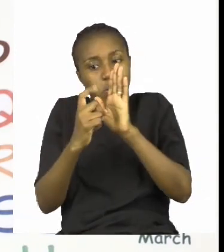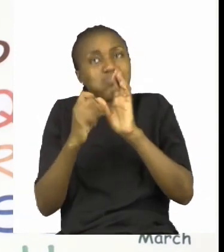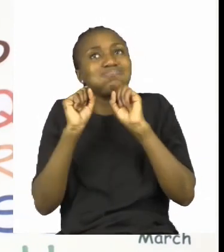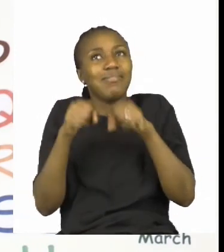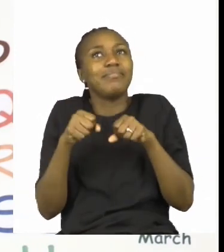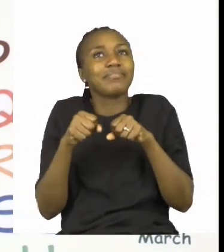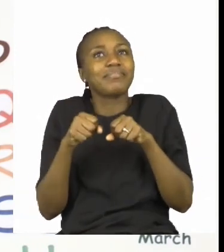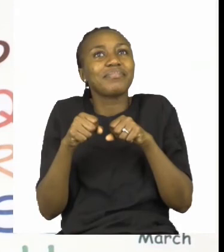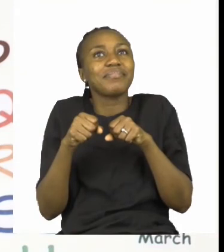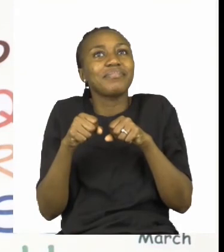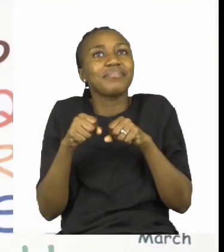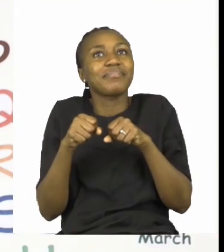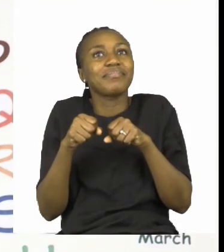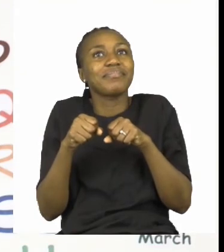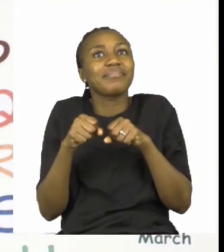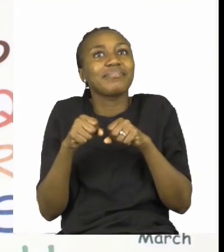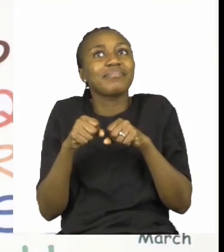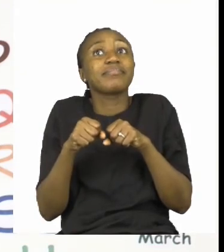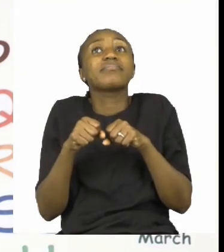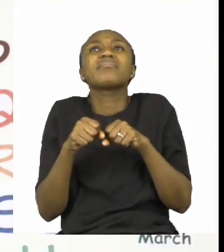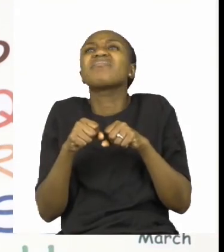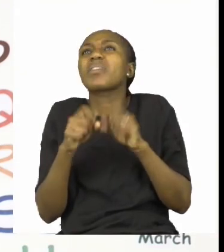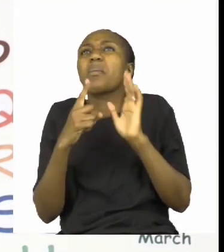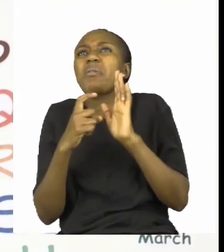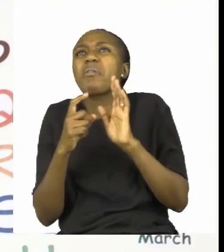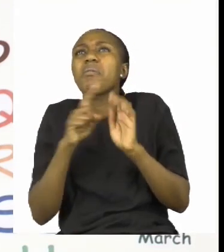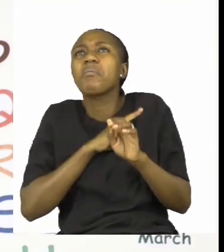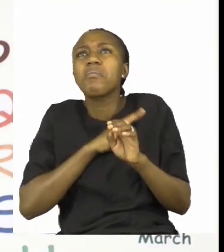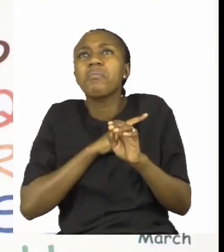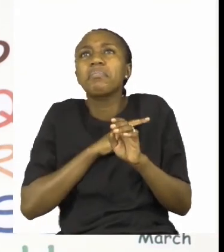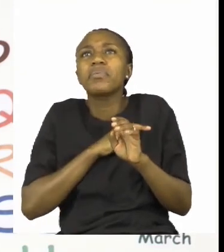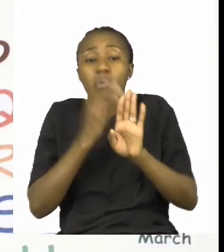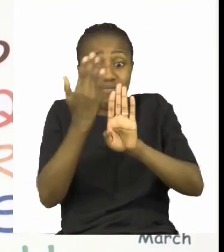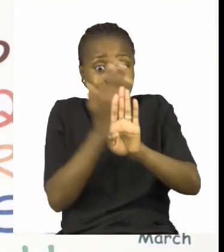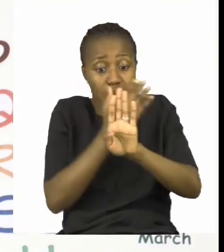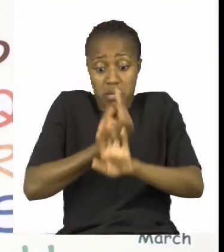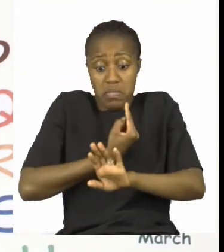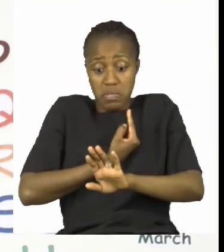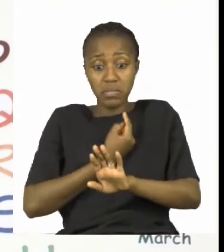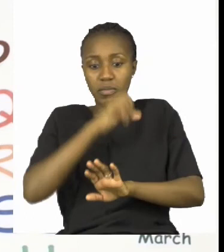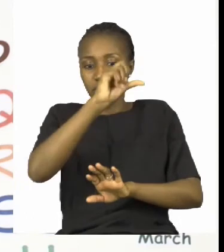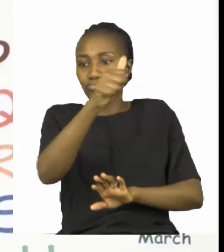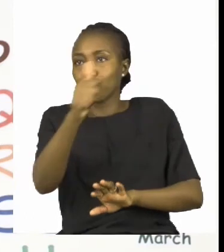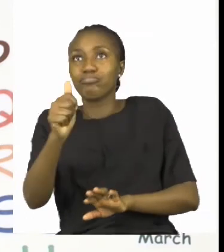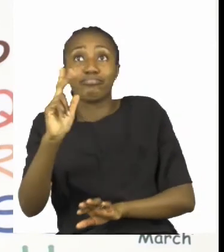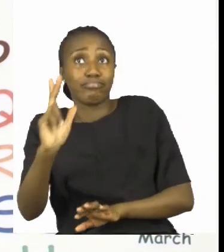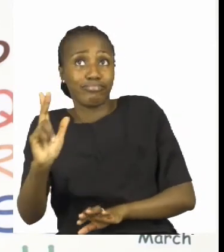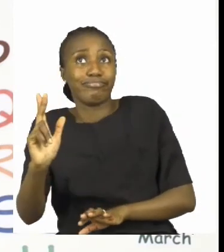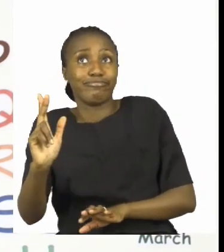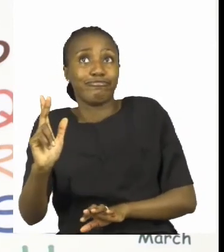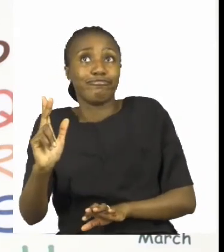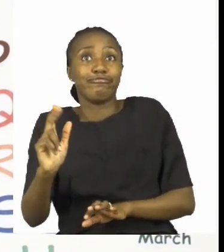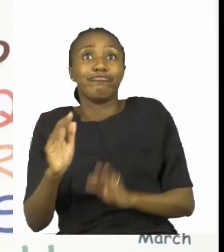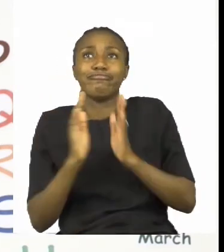sanitize. Now we sanitize to protect ourselves and the people around us. So let's